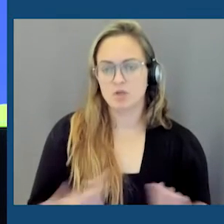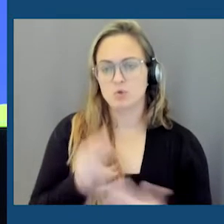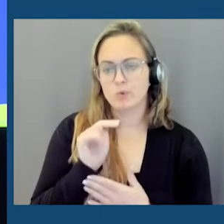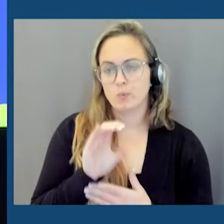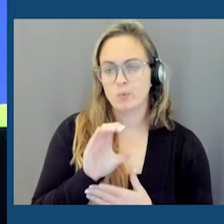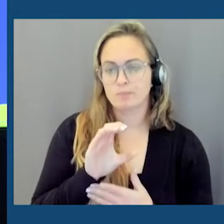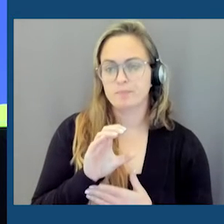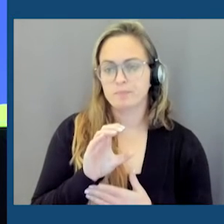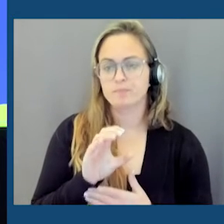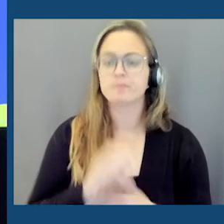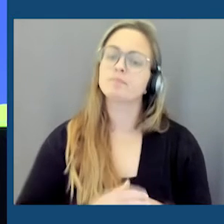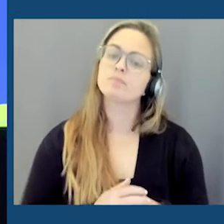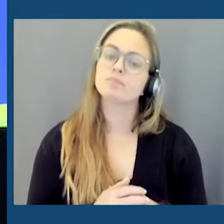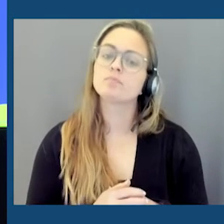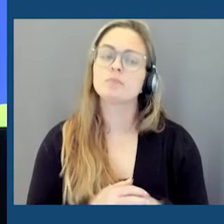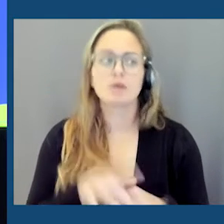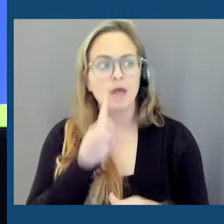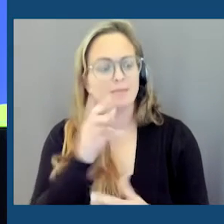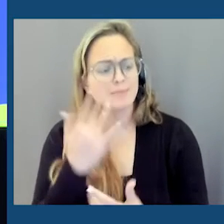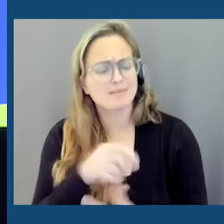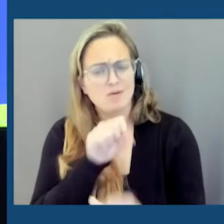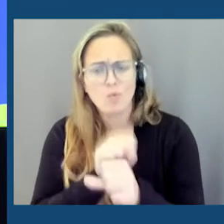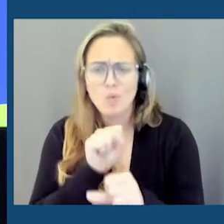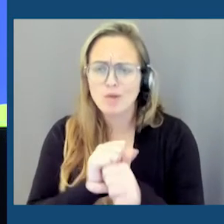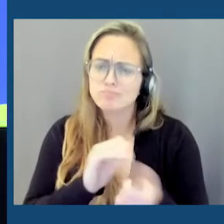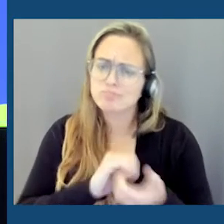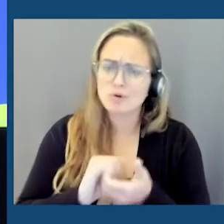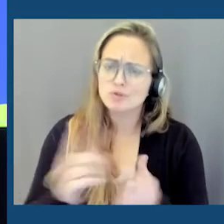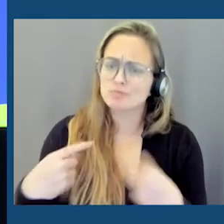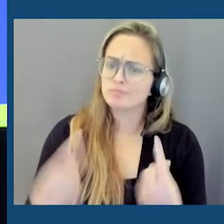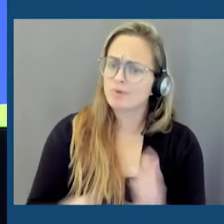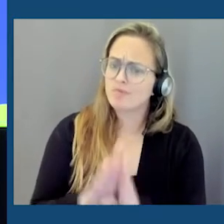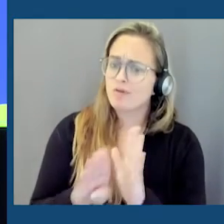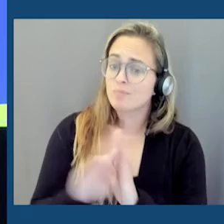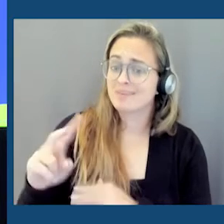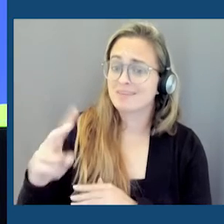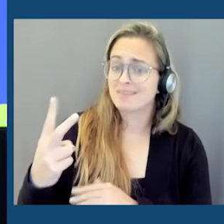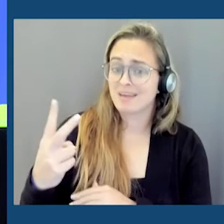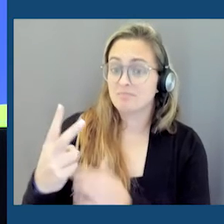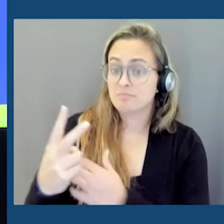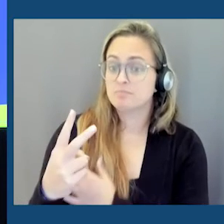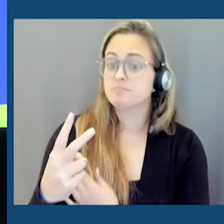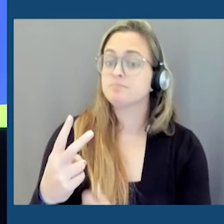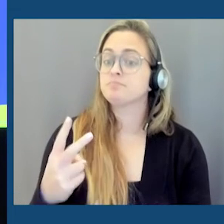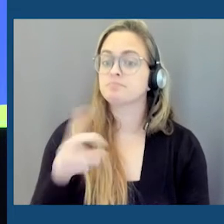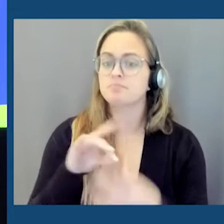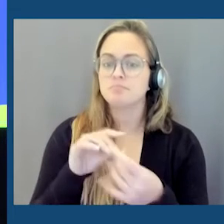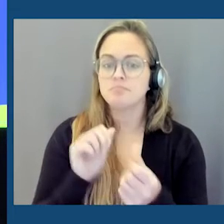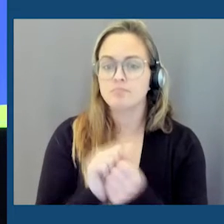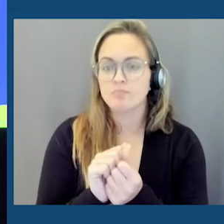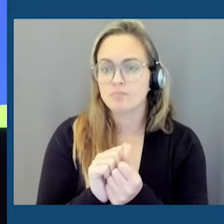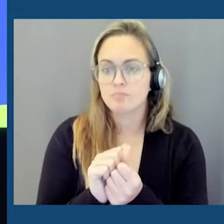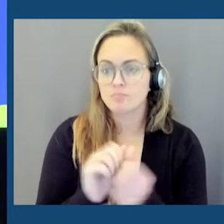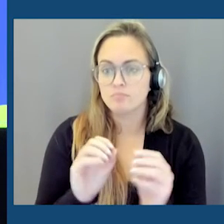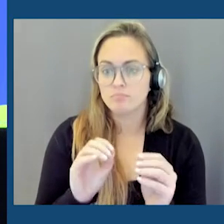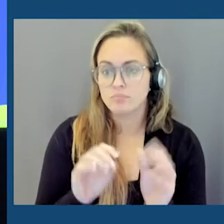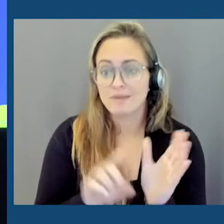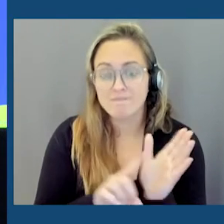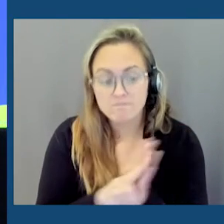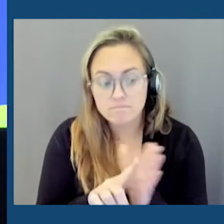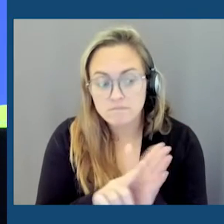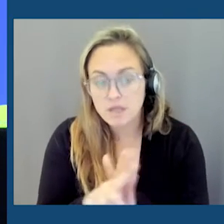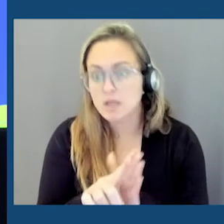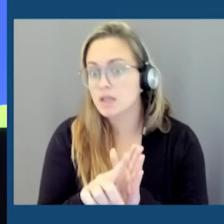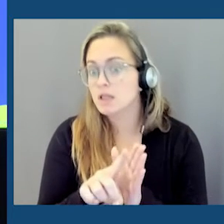and the work and the partnerships that we have developed. The second is when it comes to non-fatal shootings or all kinds